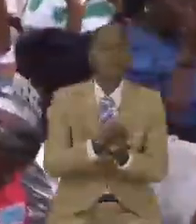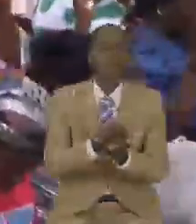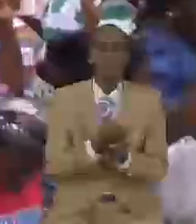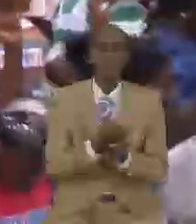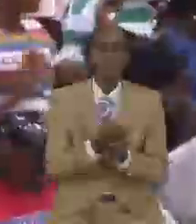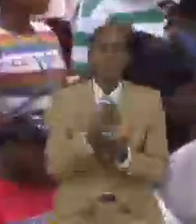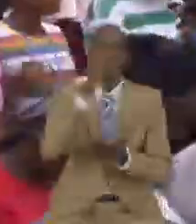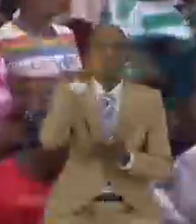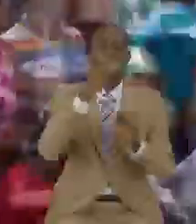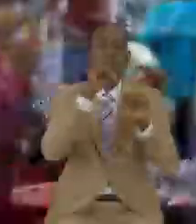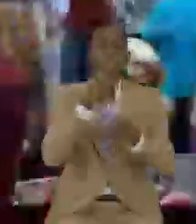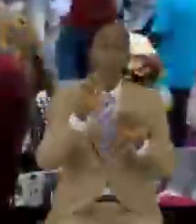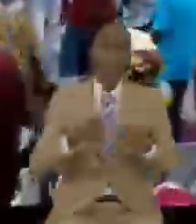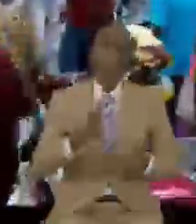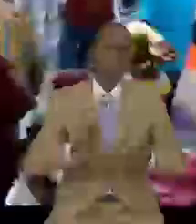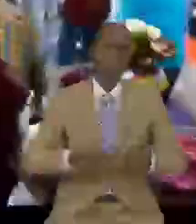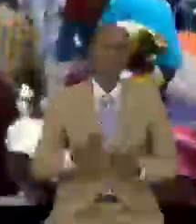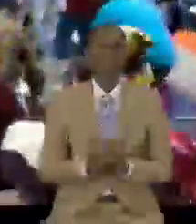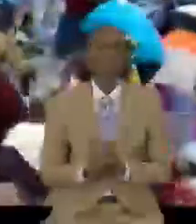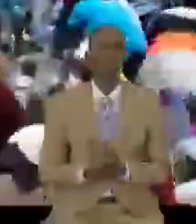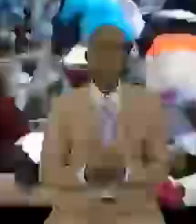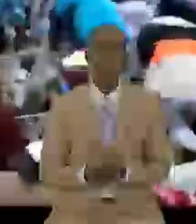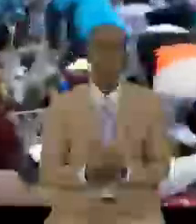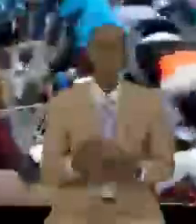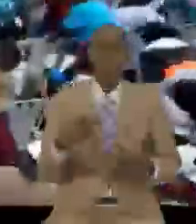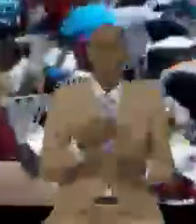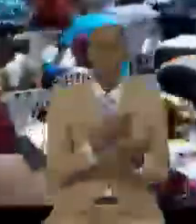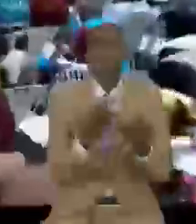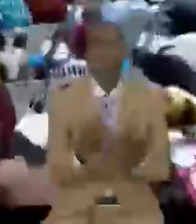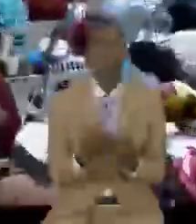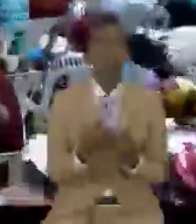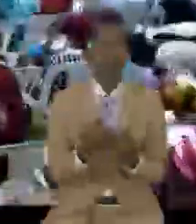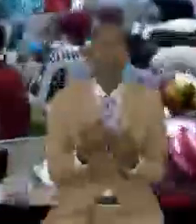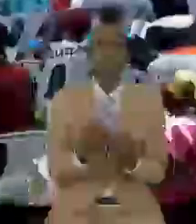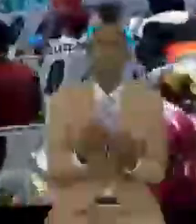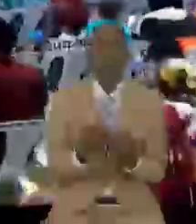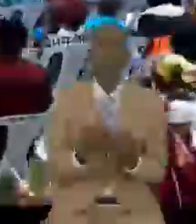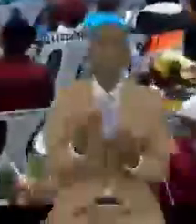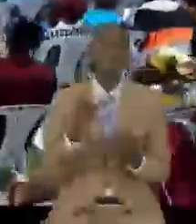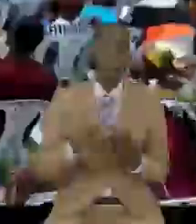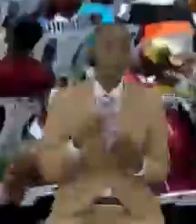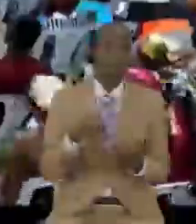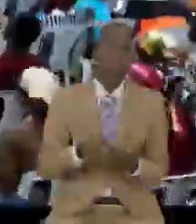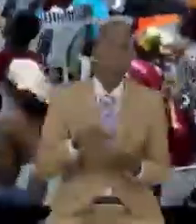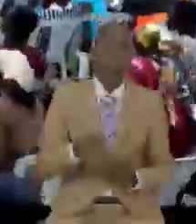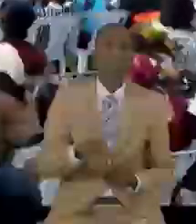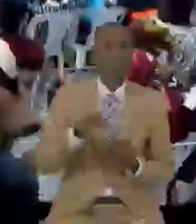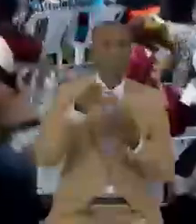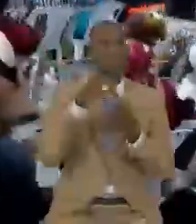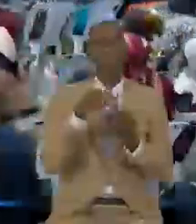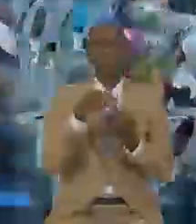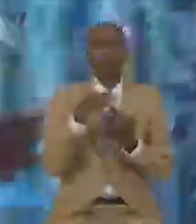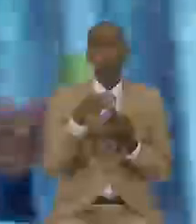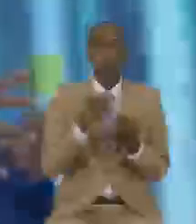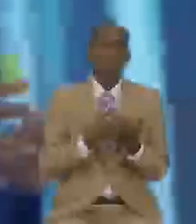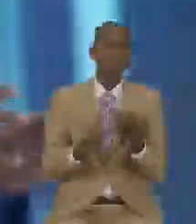God bless you. You can sit down. We come to this special location and